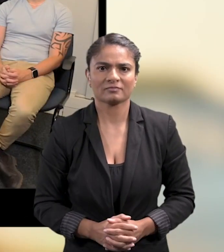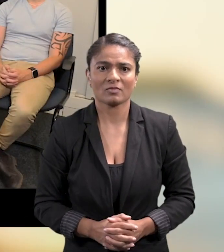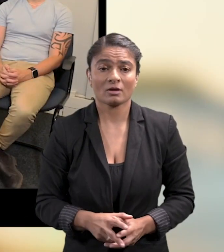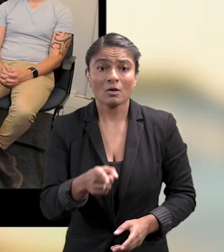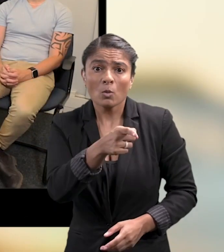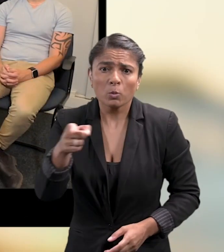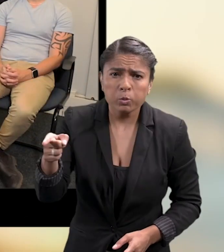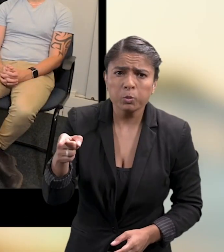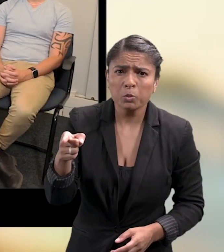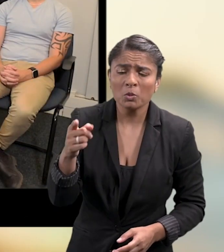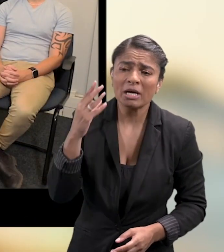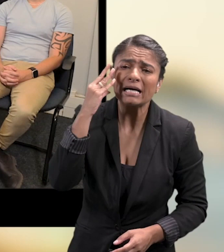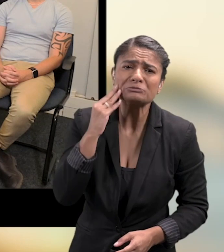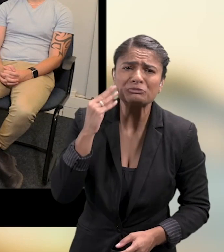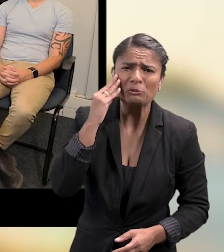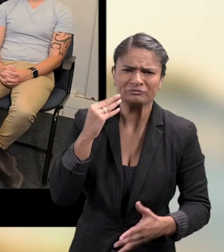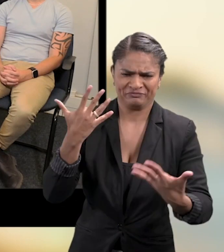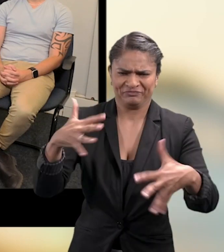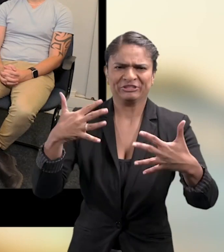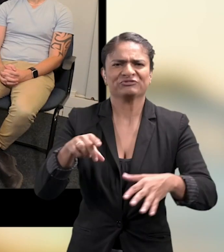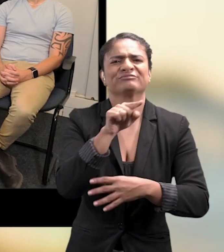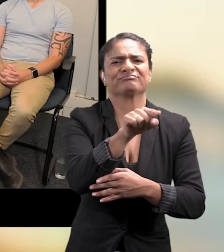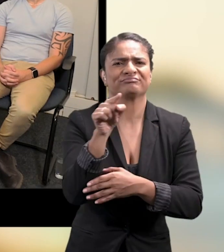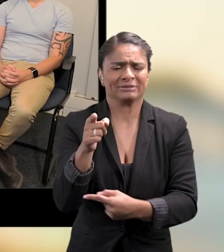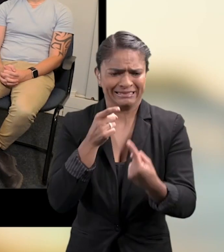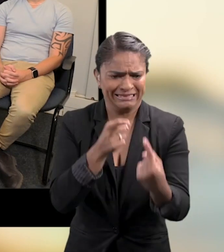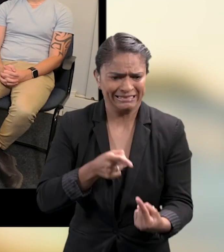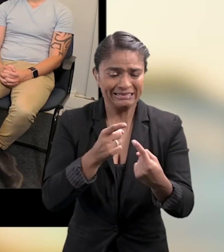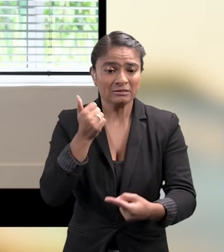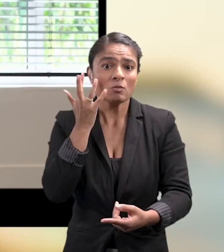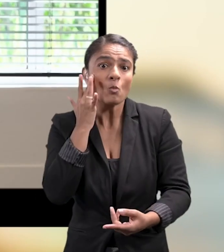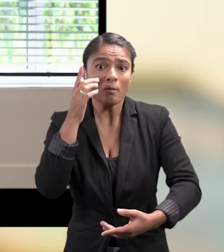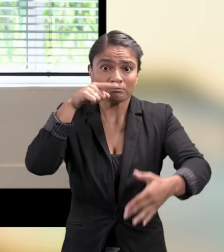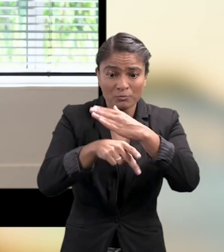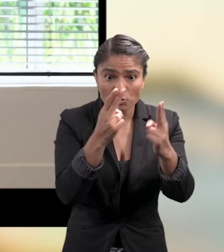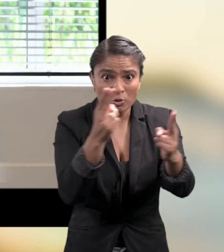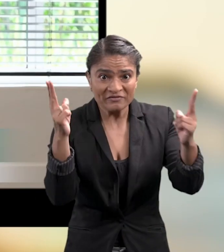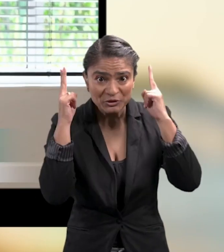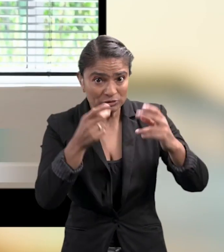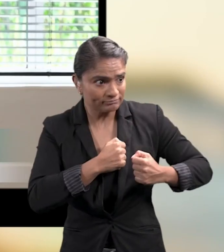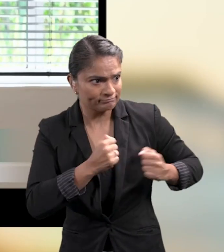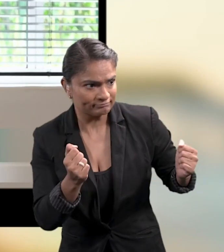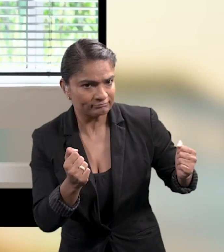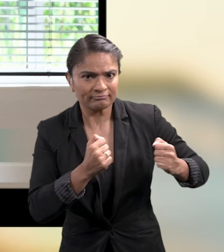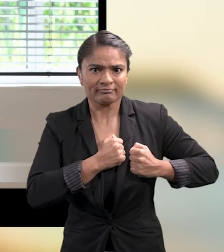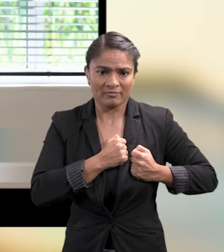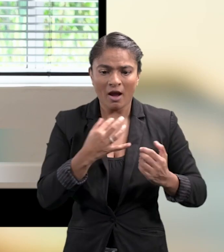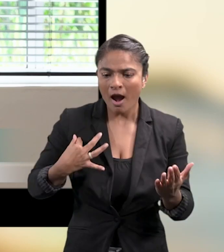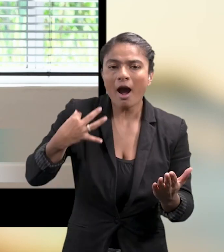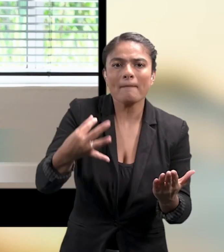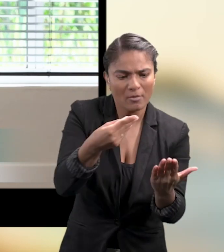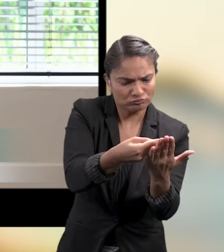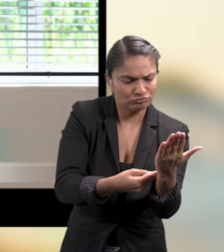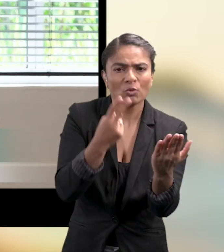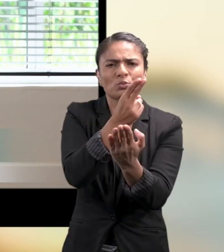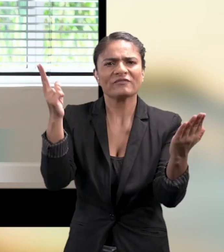We obviously know from personal experience that many students struggle to disclose when they come into university or even to